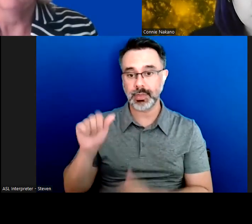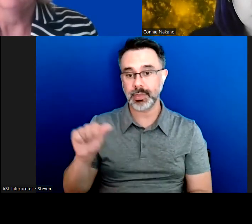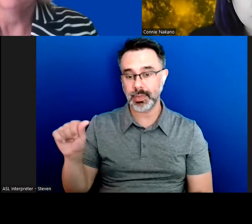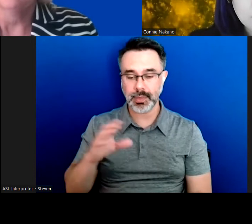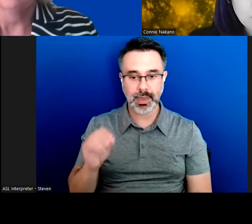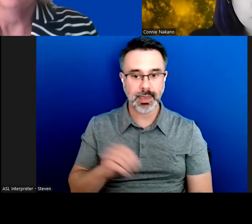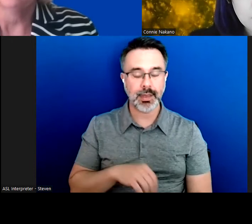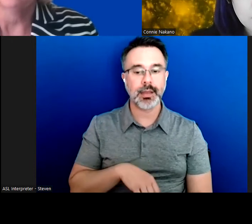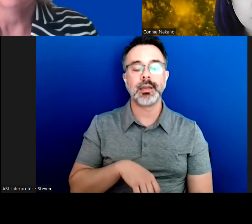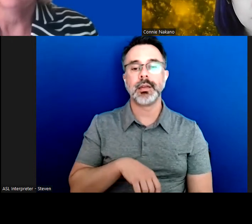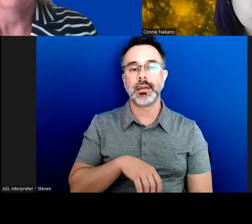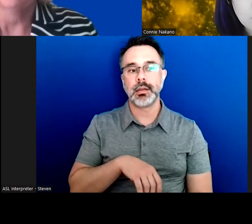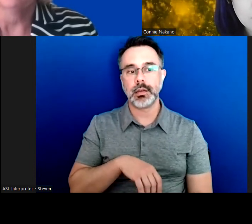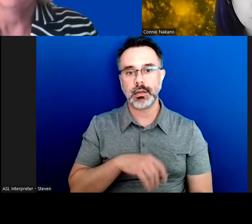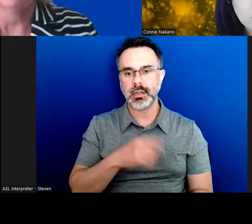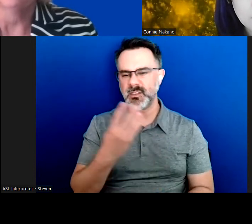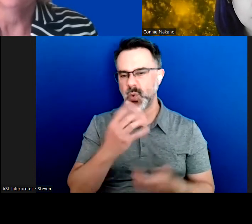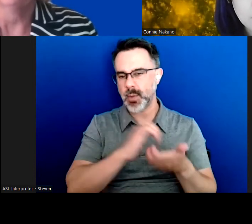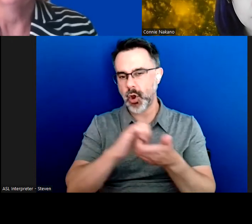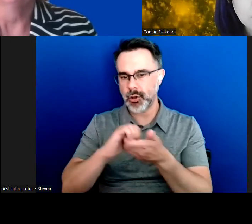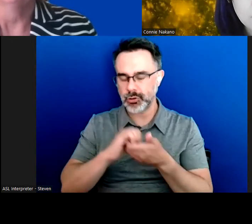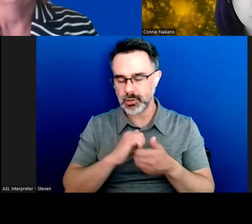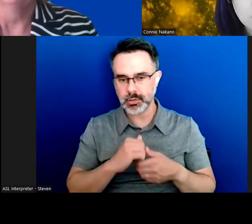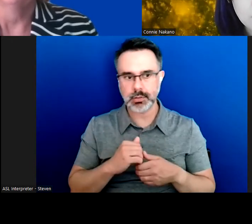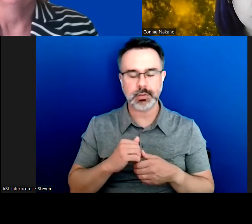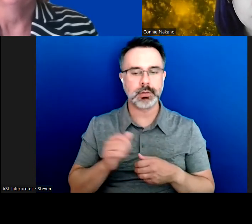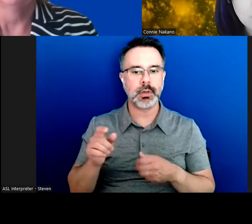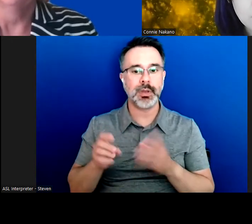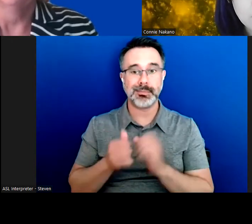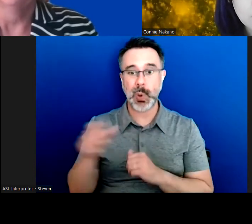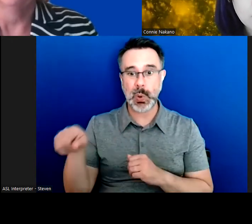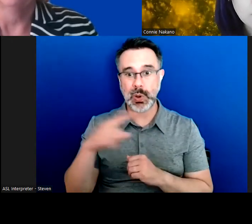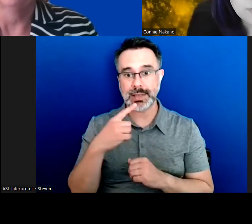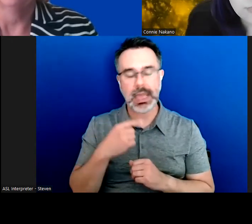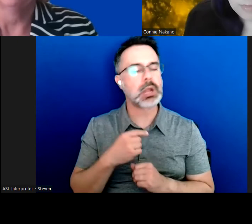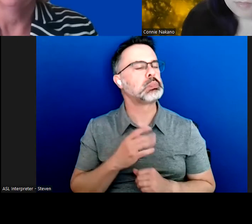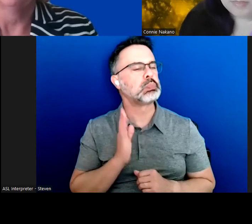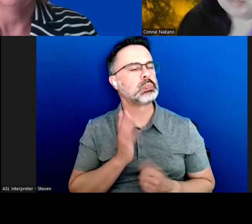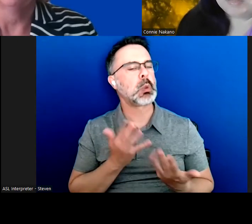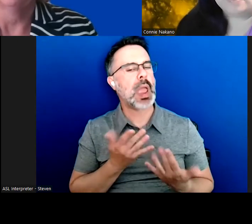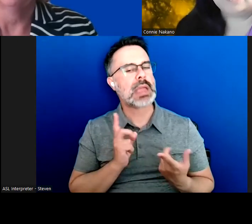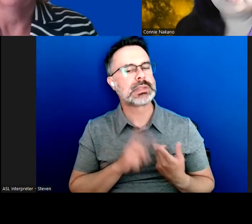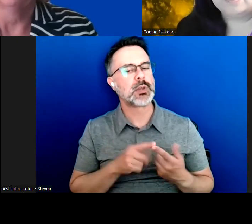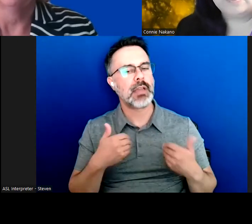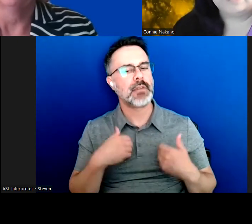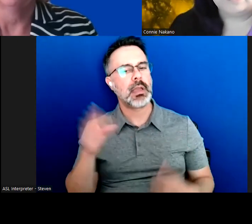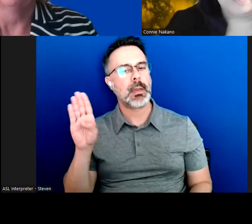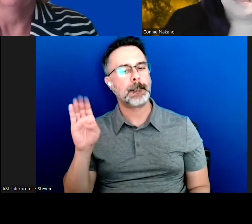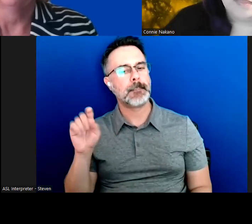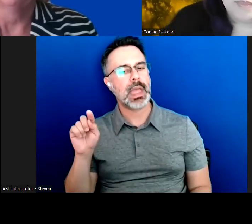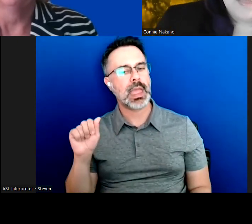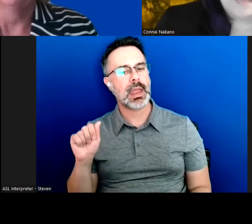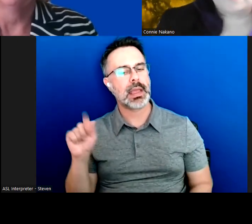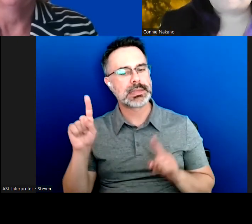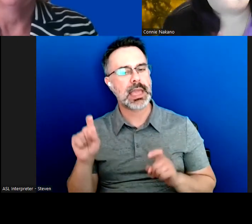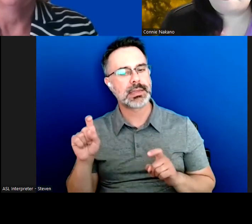and kind of get the idea that what they're going to do is wait until they have a beta test, which to me is way, way, way too